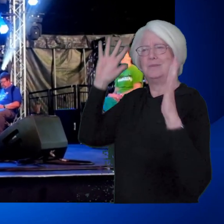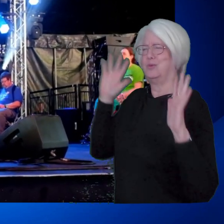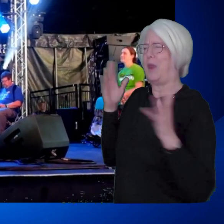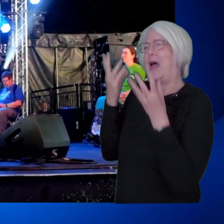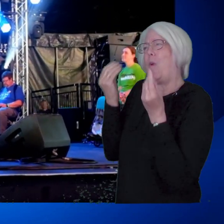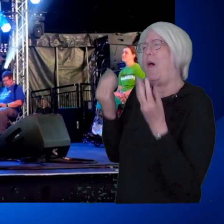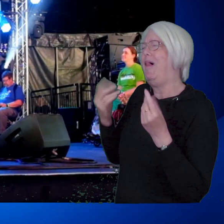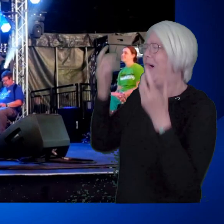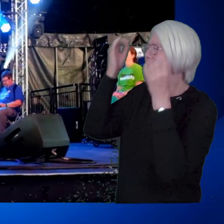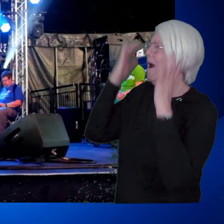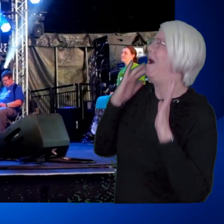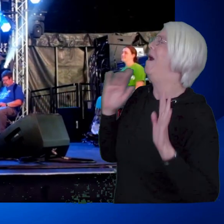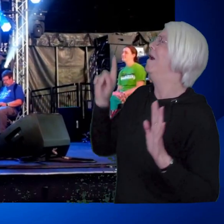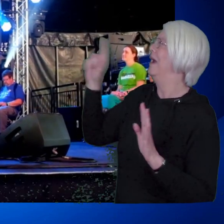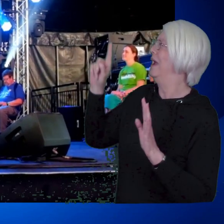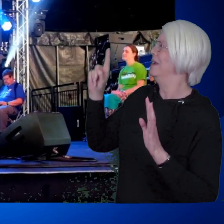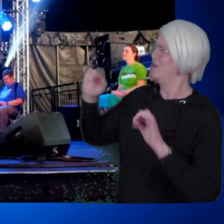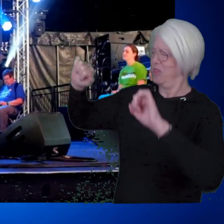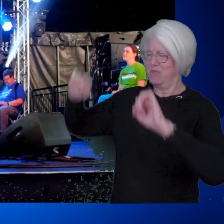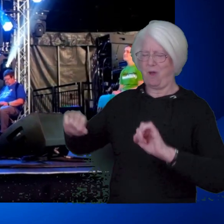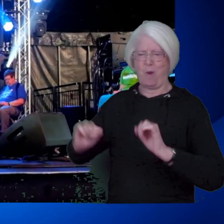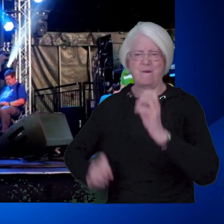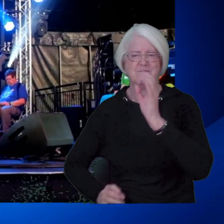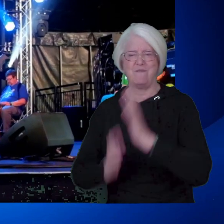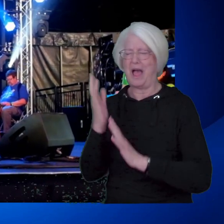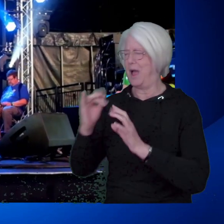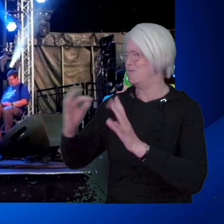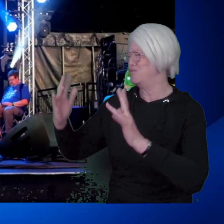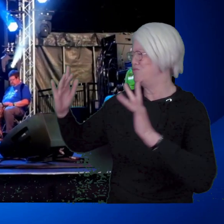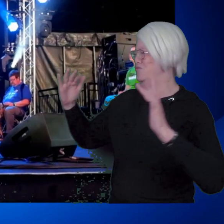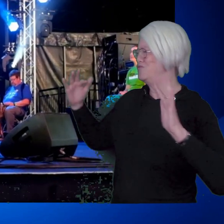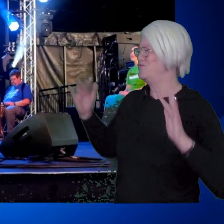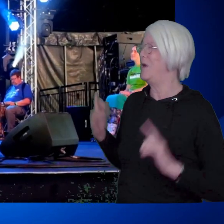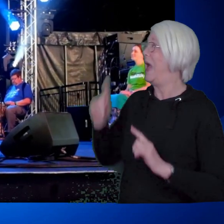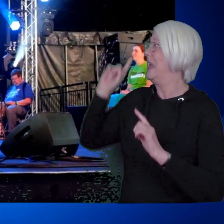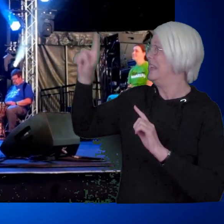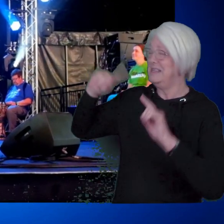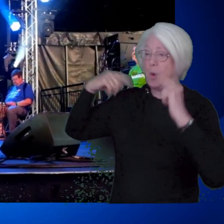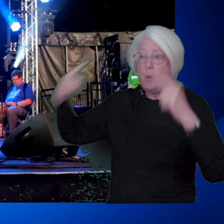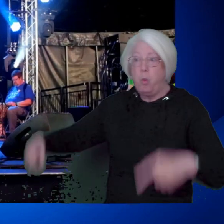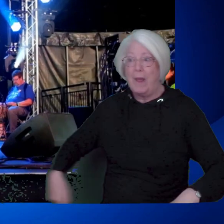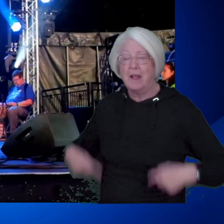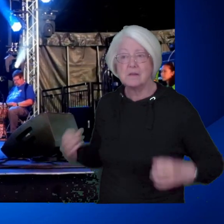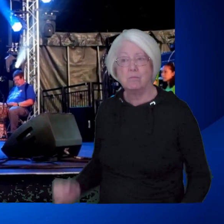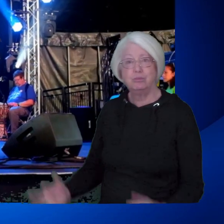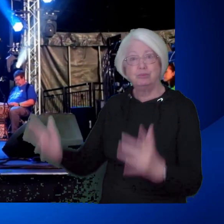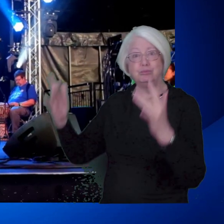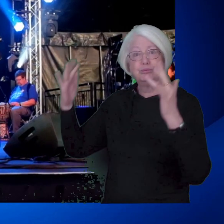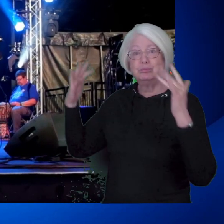wool. His throne was flaming with fire, and its wheels were all